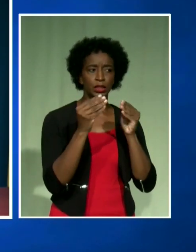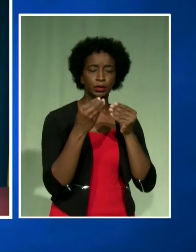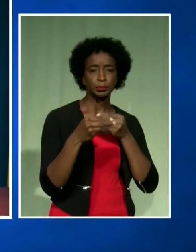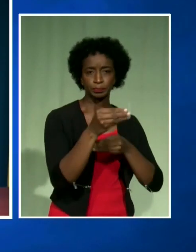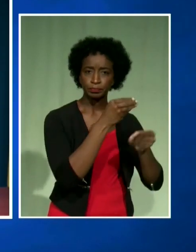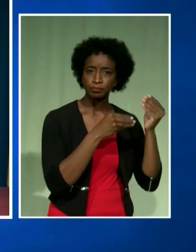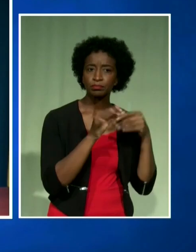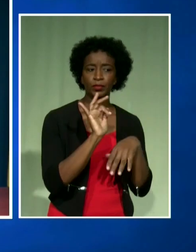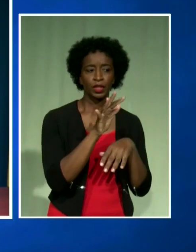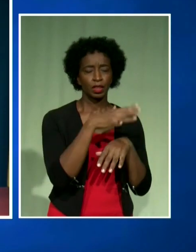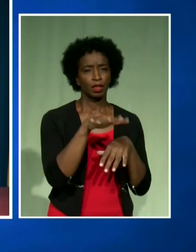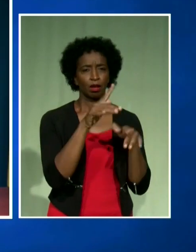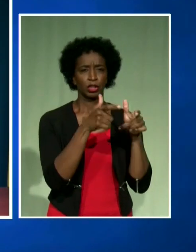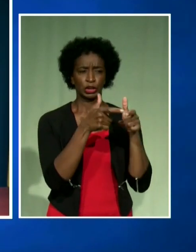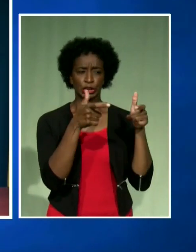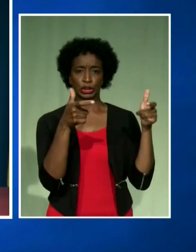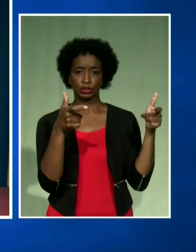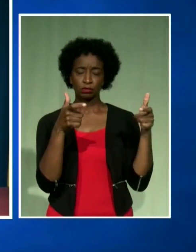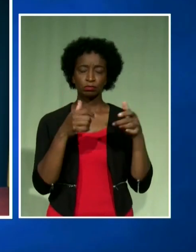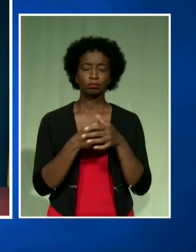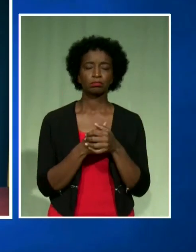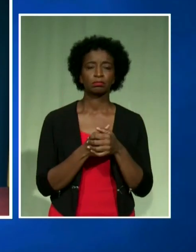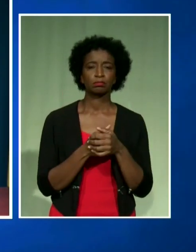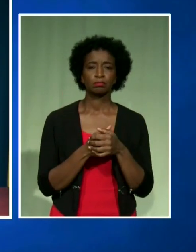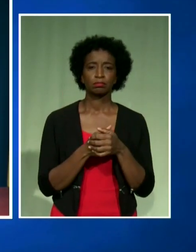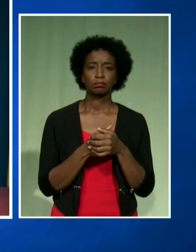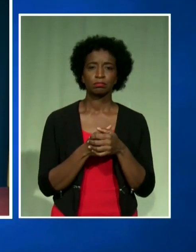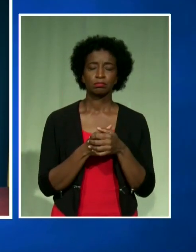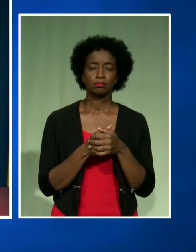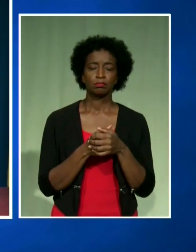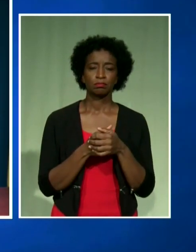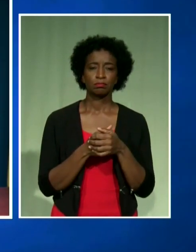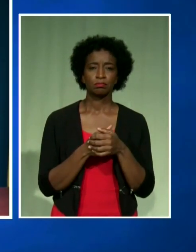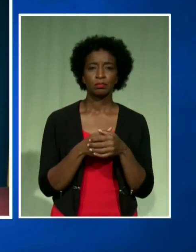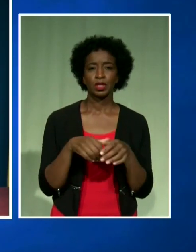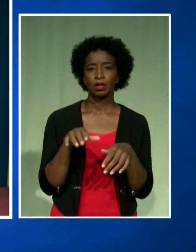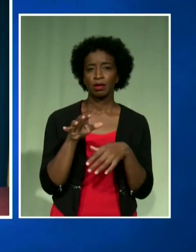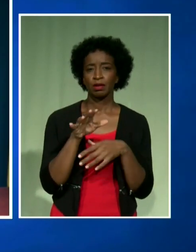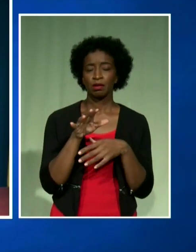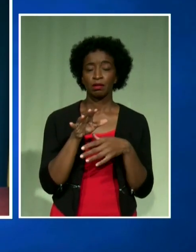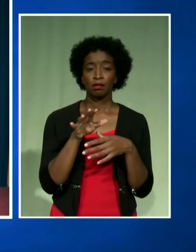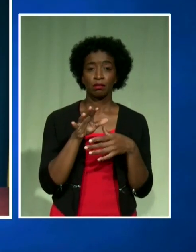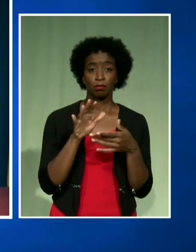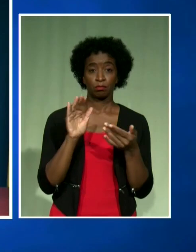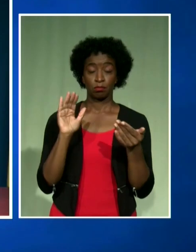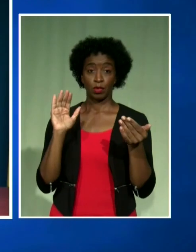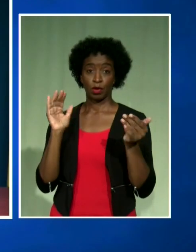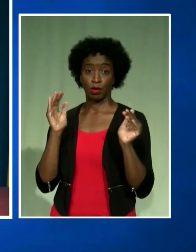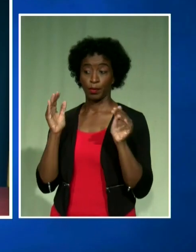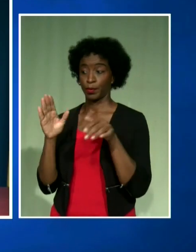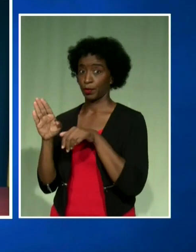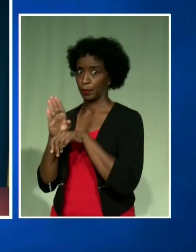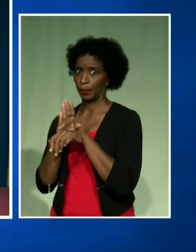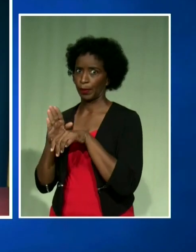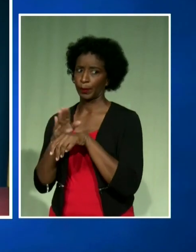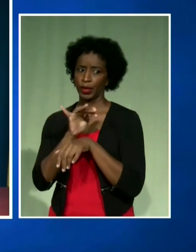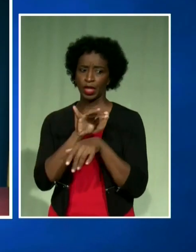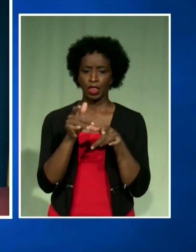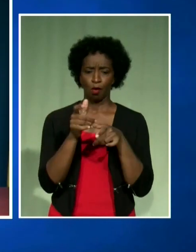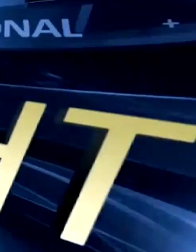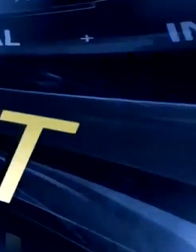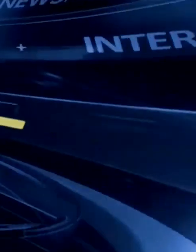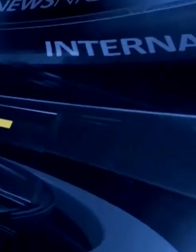8,867 square miles in area, some 53.5 times the size of Barbados.